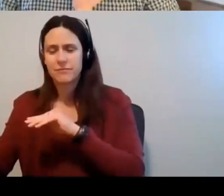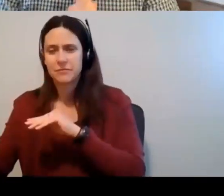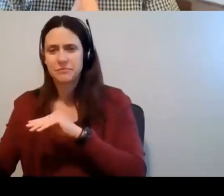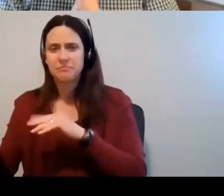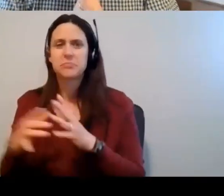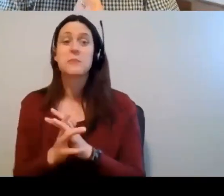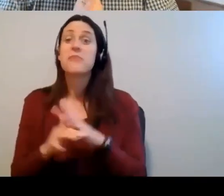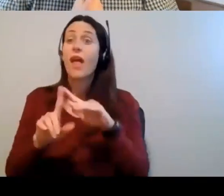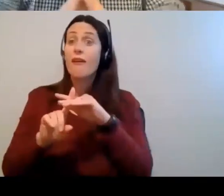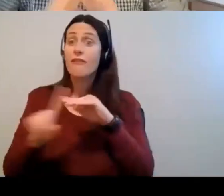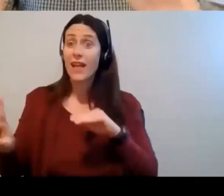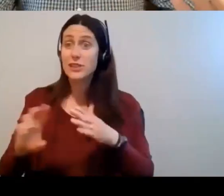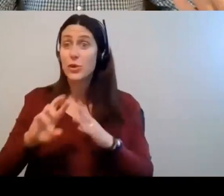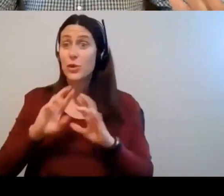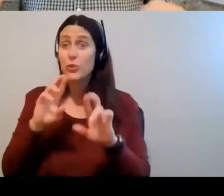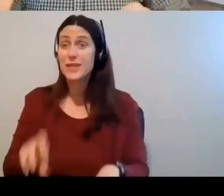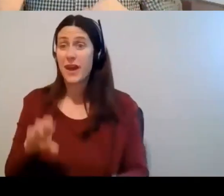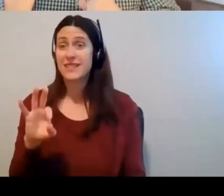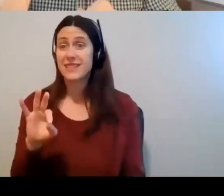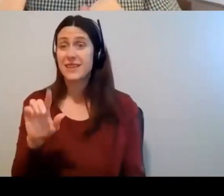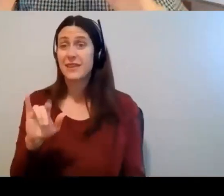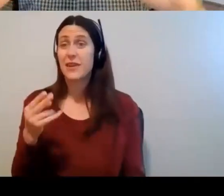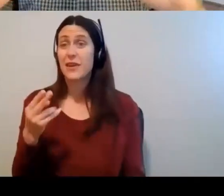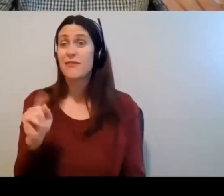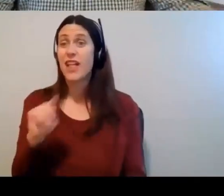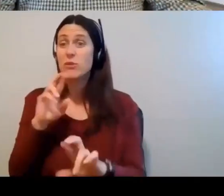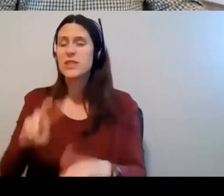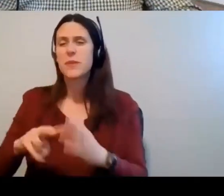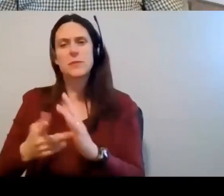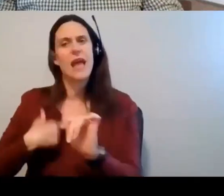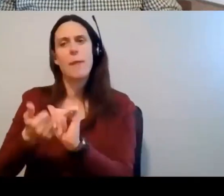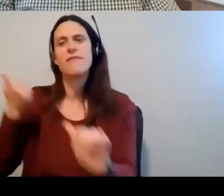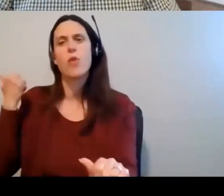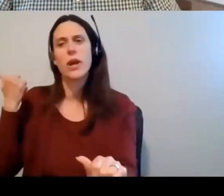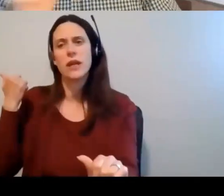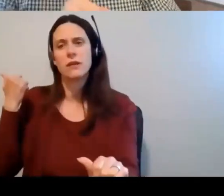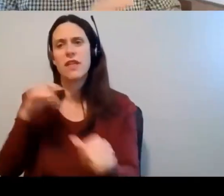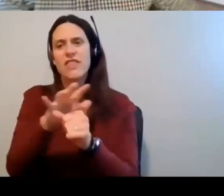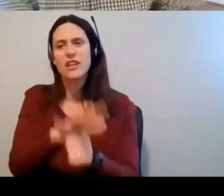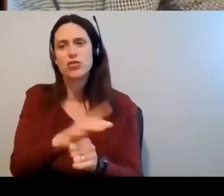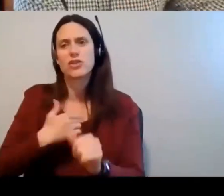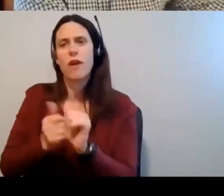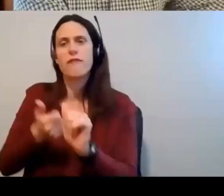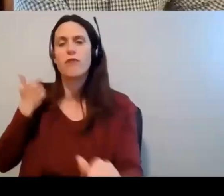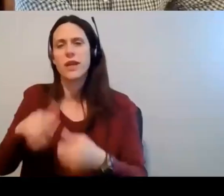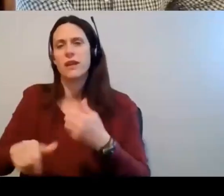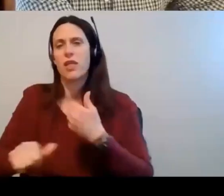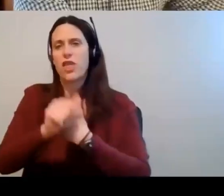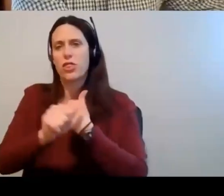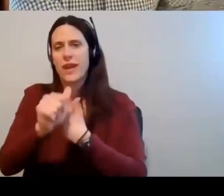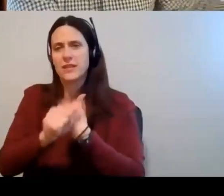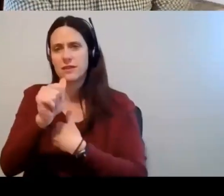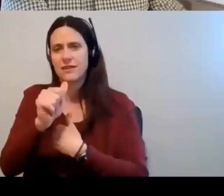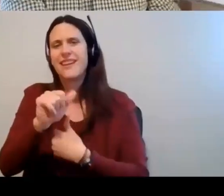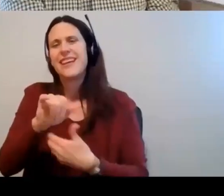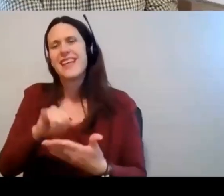Flight response is I'm avoiding my stressor. I'm avoiding my threat. This might be the one that you're experiencing the most